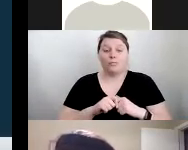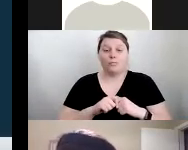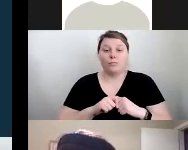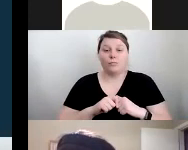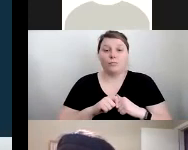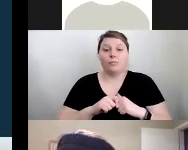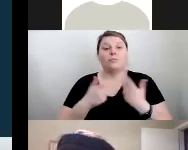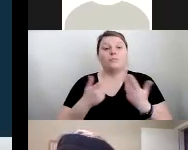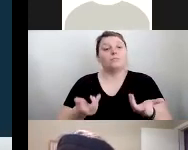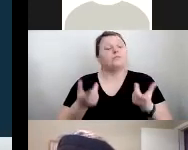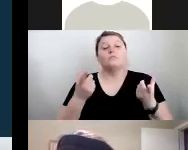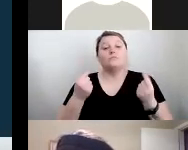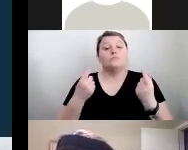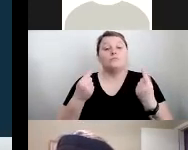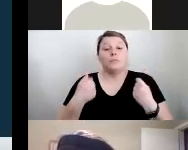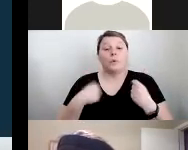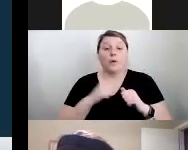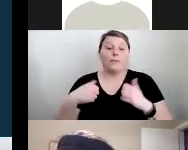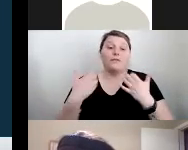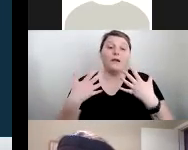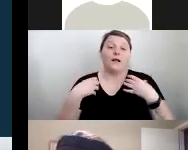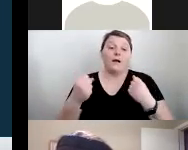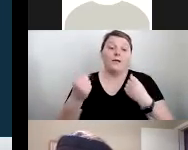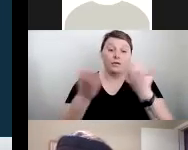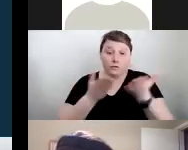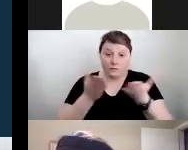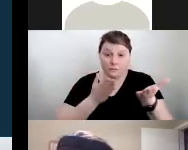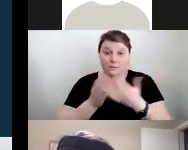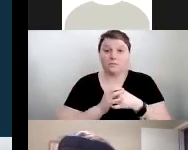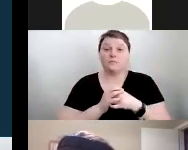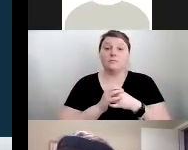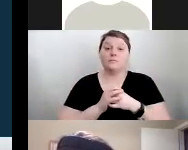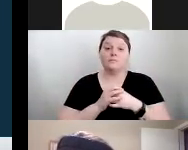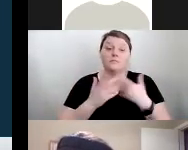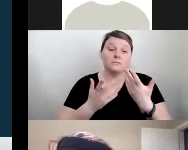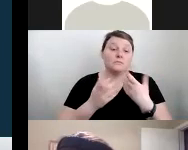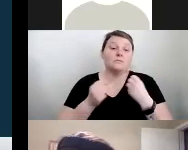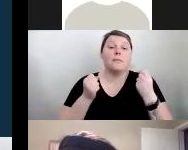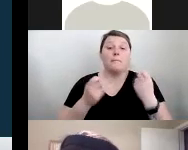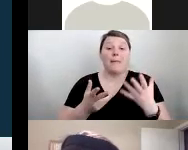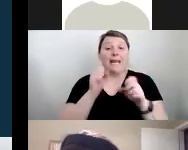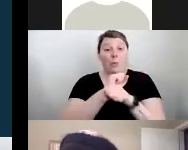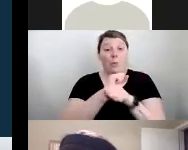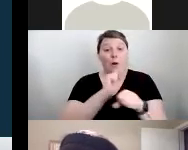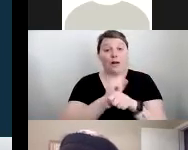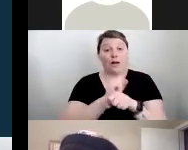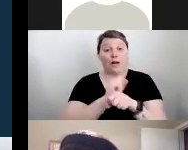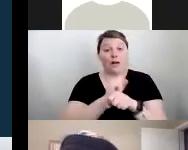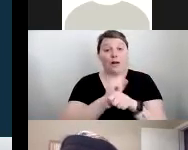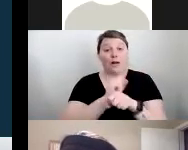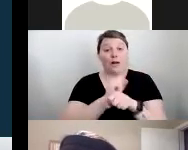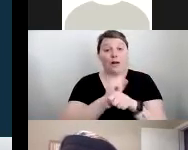And so what do? We provide essential health services. Many work at the CDC, but we also work in the Bureau